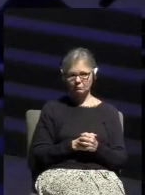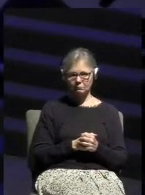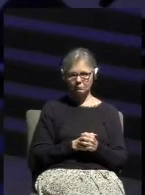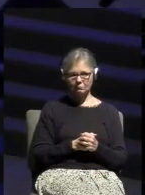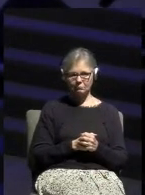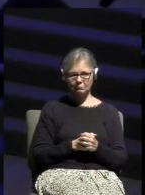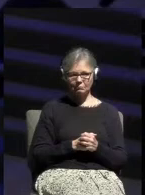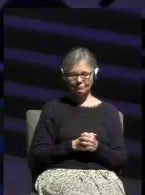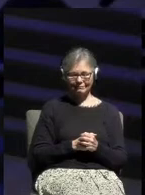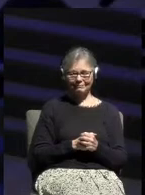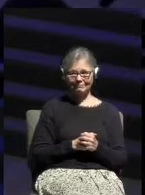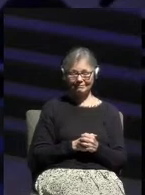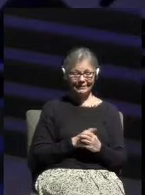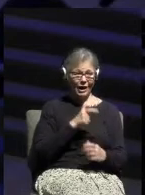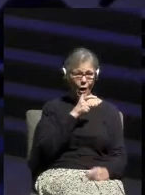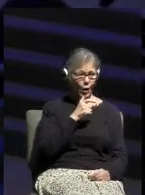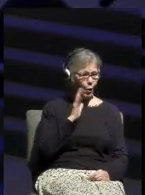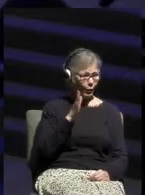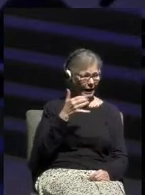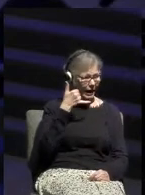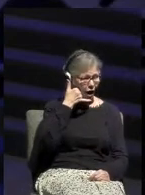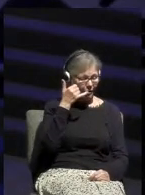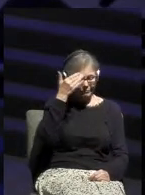To who? I have no idea.